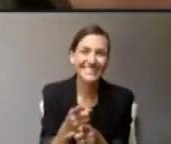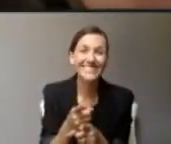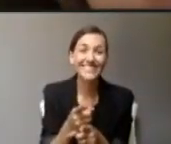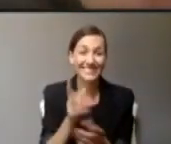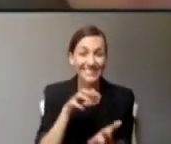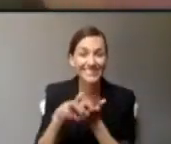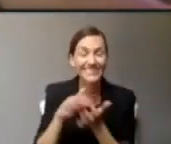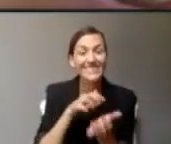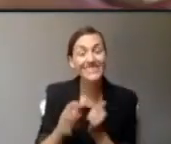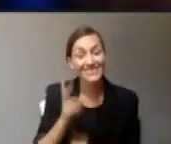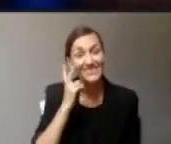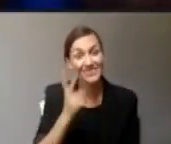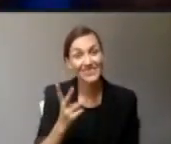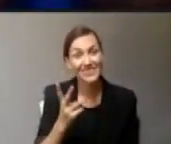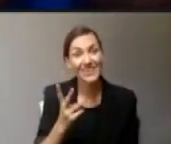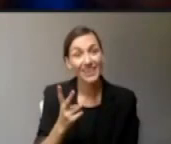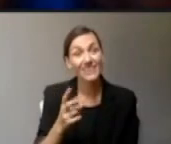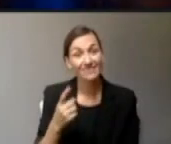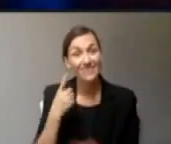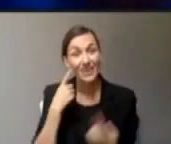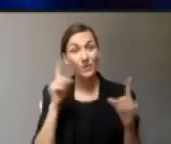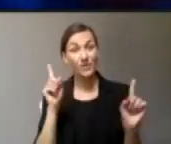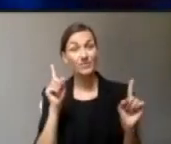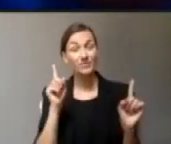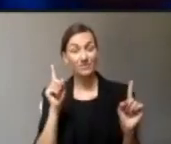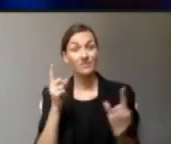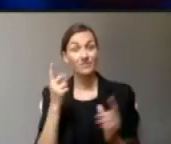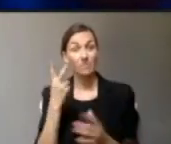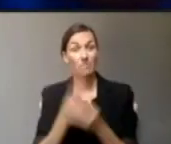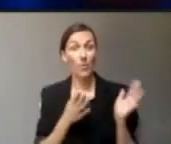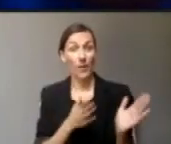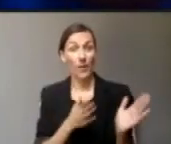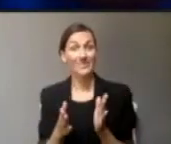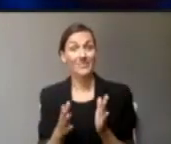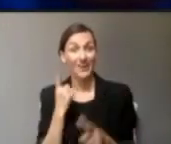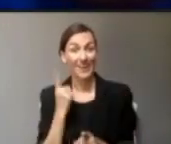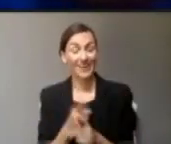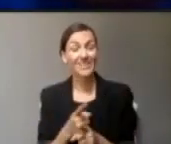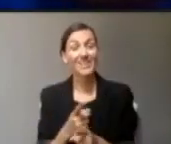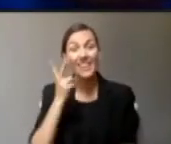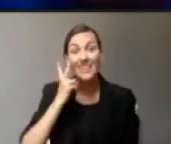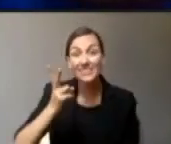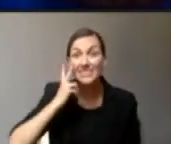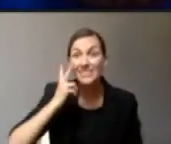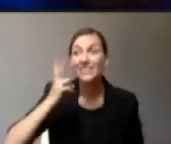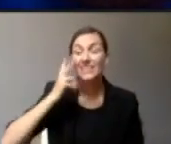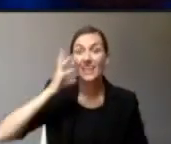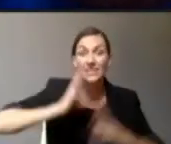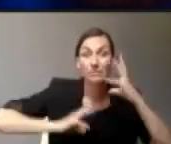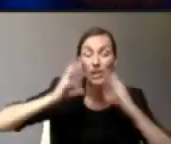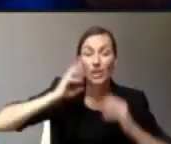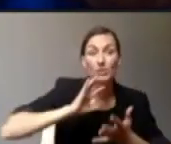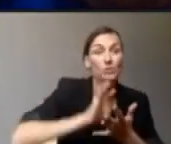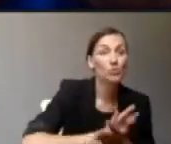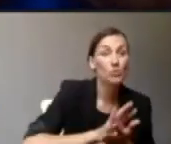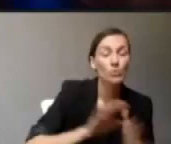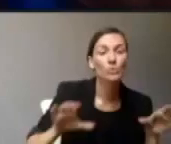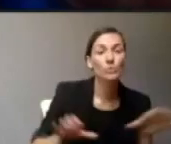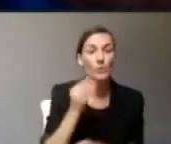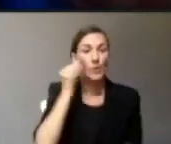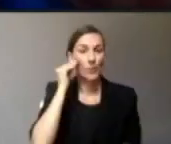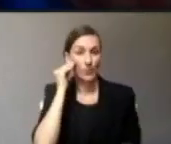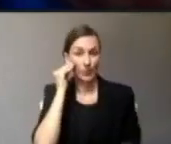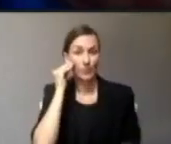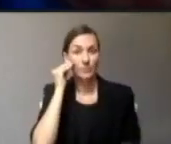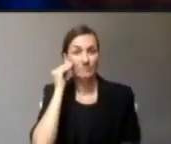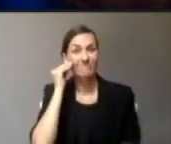Seen, as I was gonna say, because it does work both ways. They have seen that the impact of that fold over